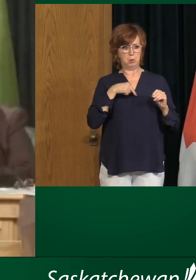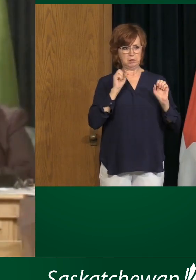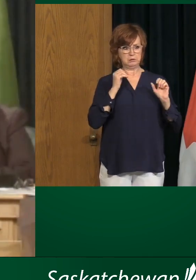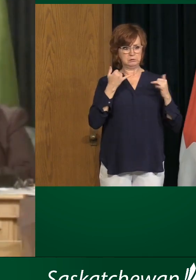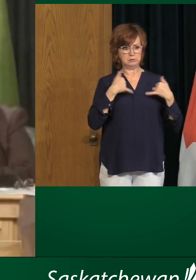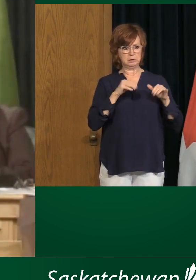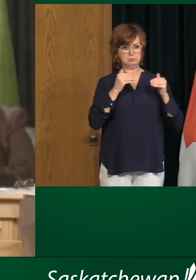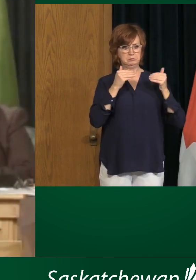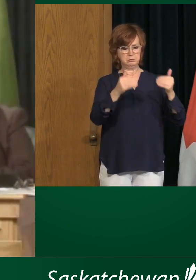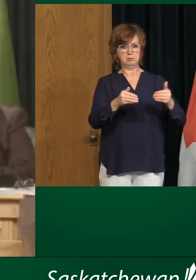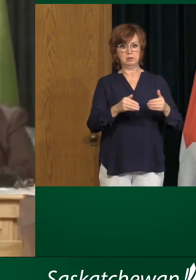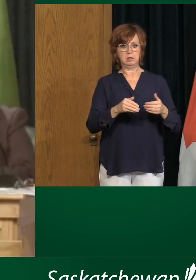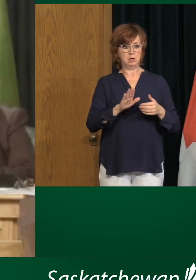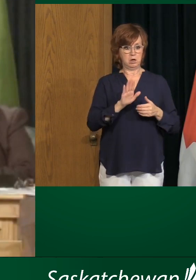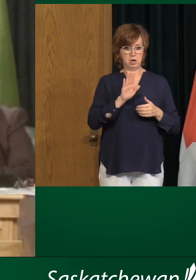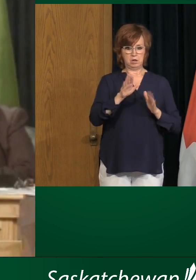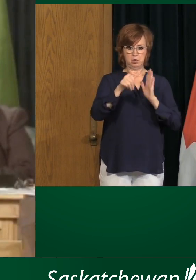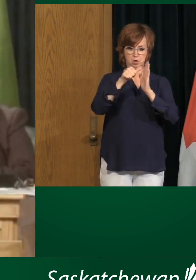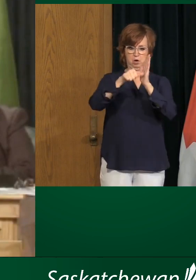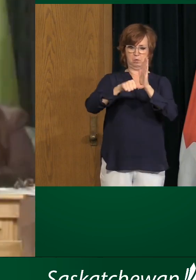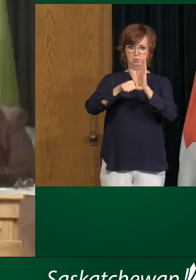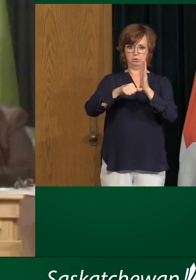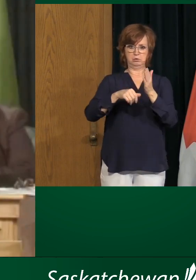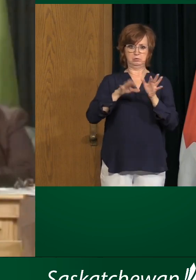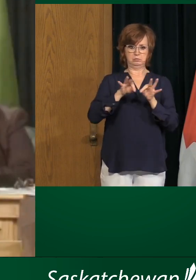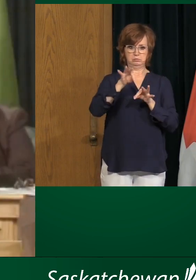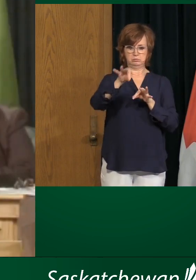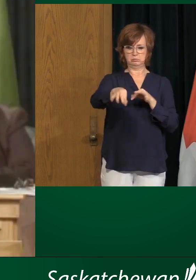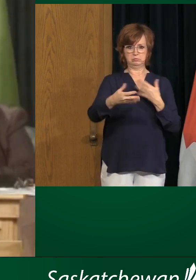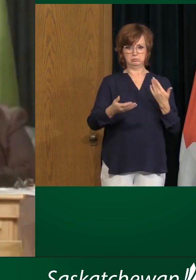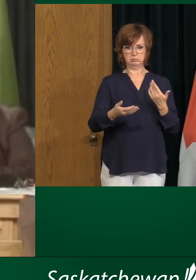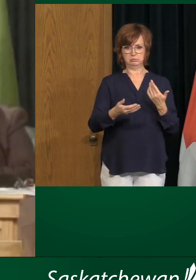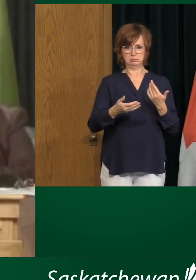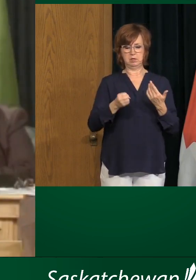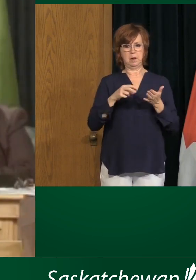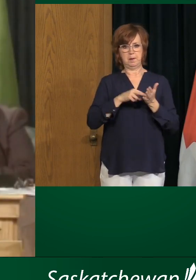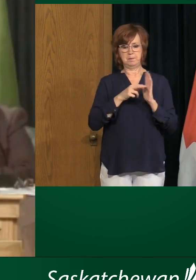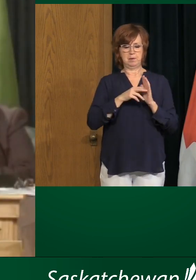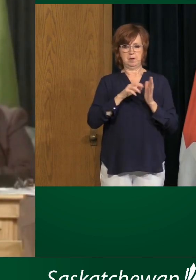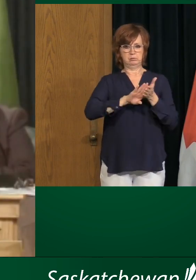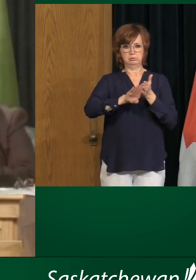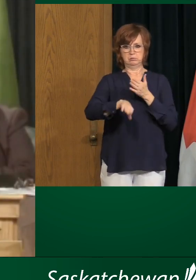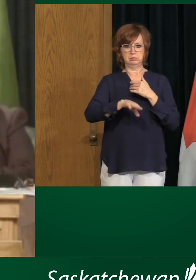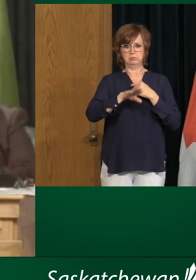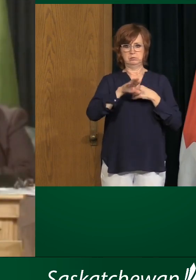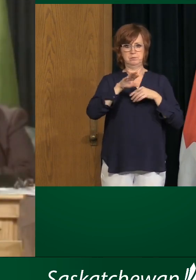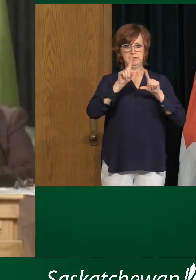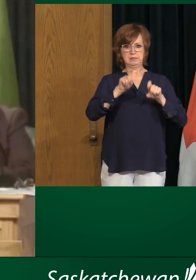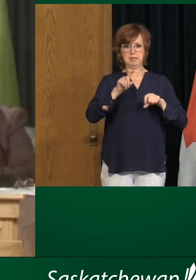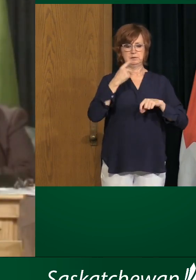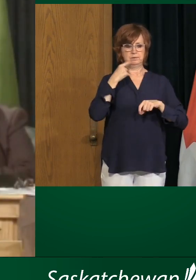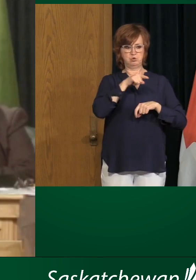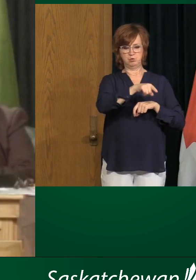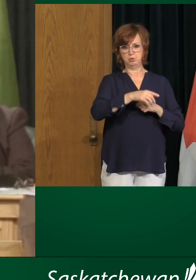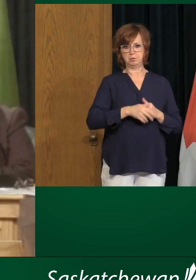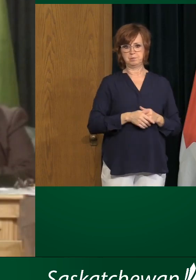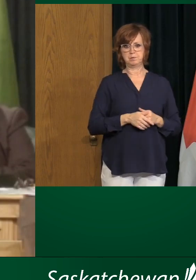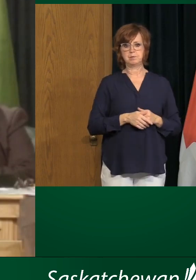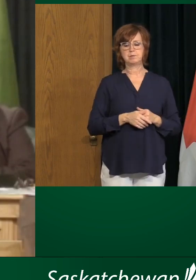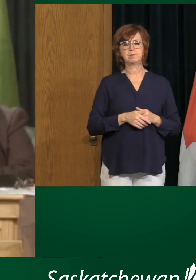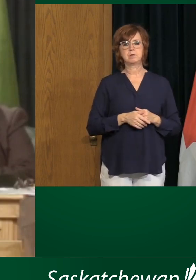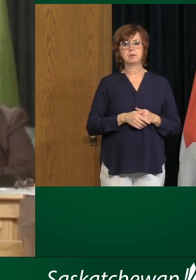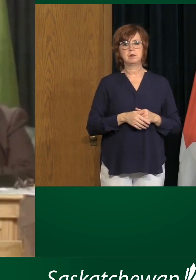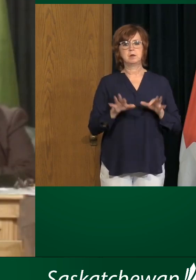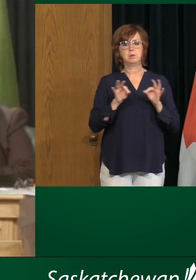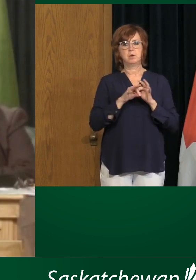your surgery, we're not going to call you in for pre-testing, and that would have taken some of the pressure off the lab and allowed us to deploy those staff to COVID.